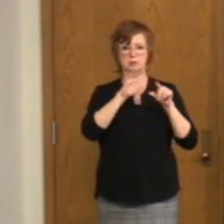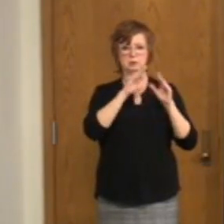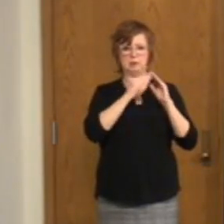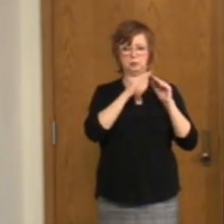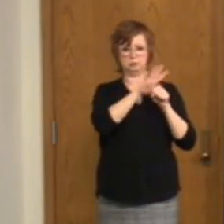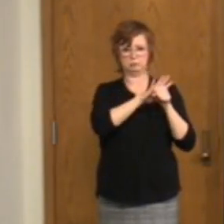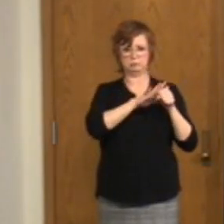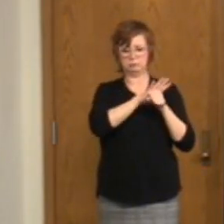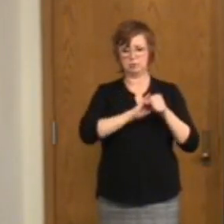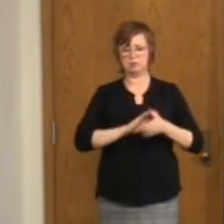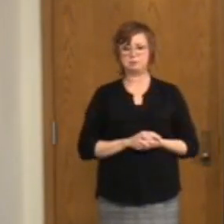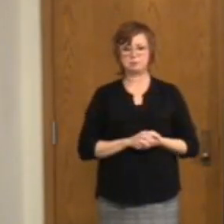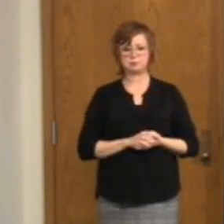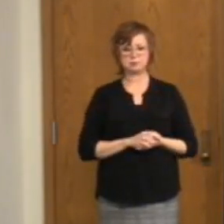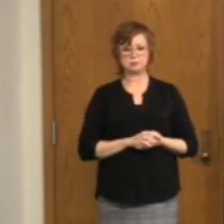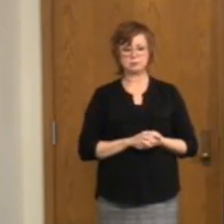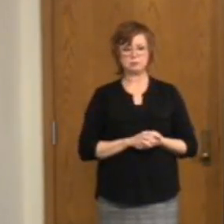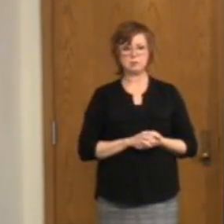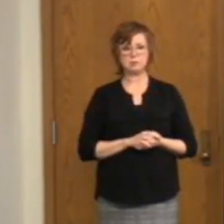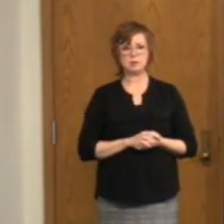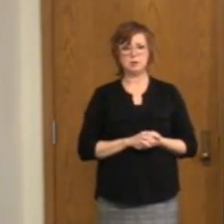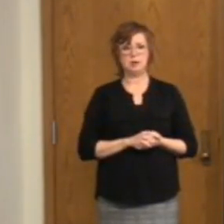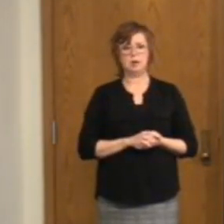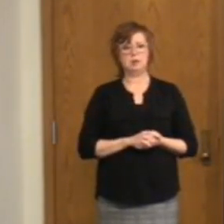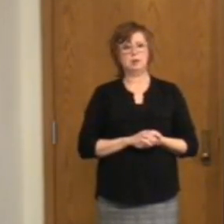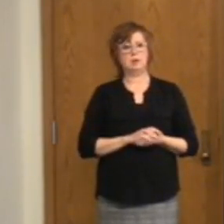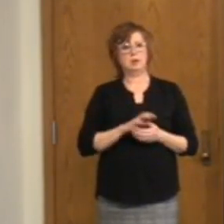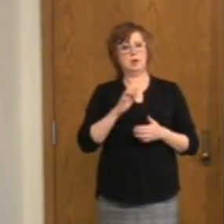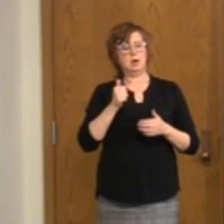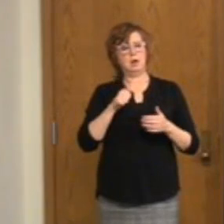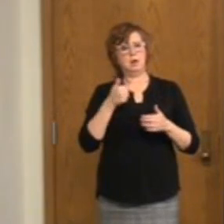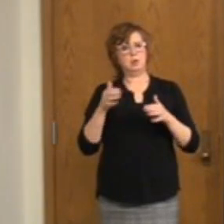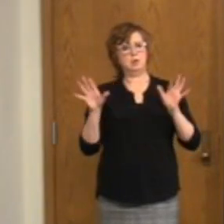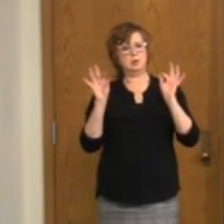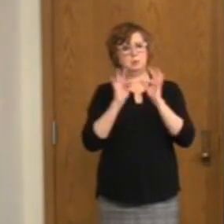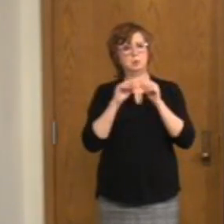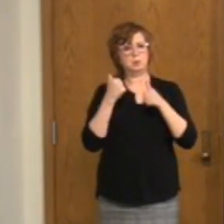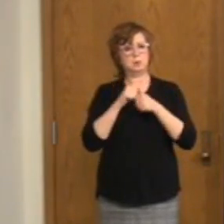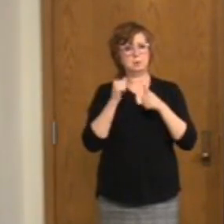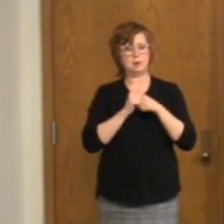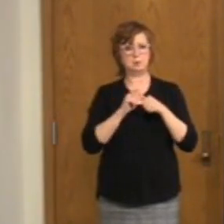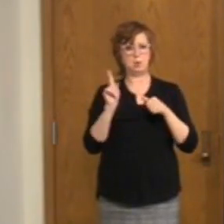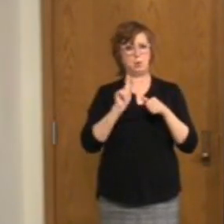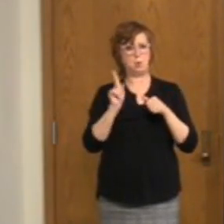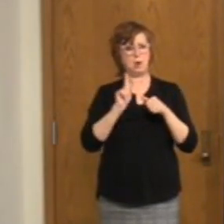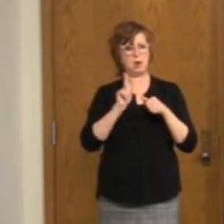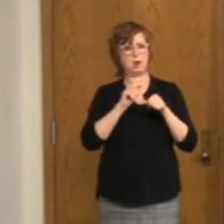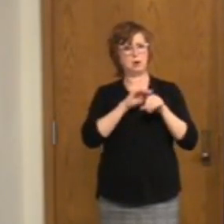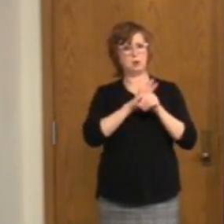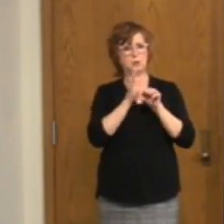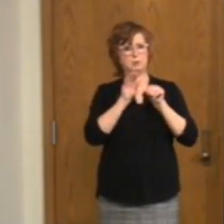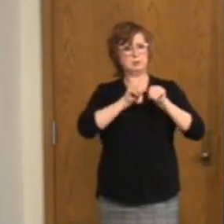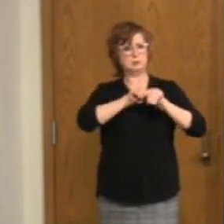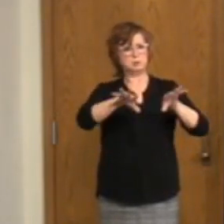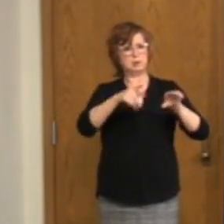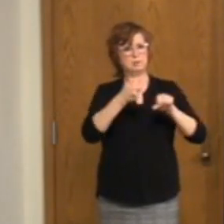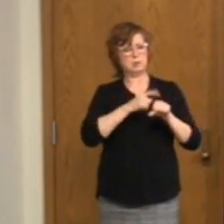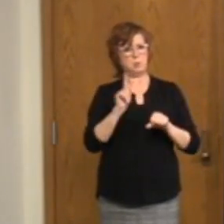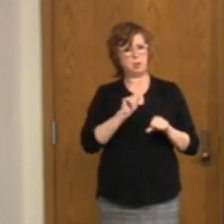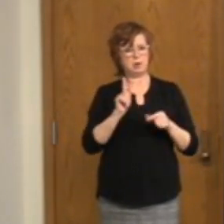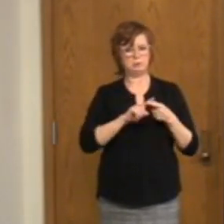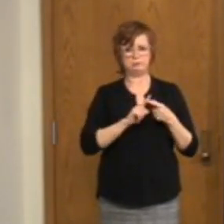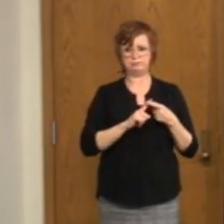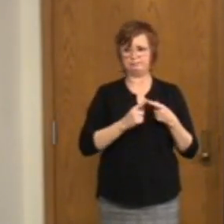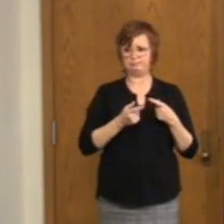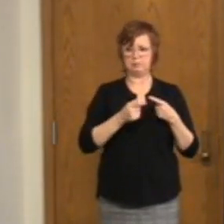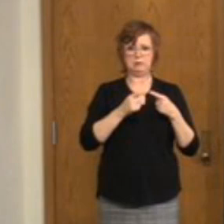of transmission, I have to re-emphasize, testing when you're unwell, testing after interprovincial travel, that will also help